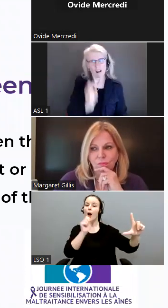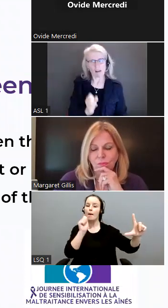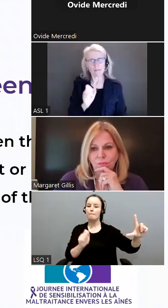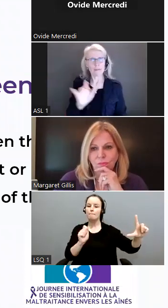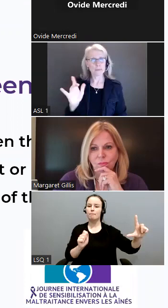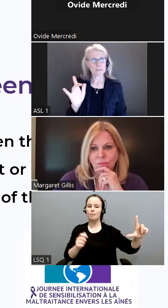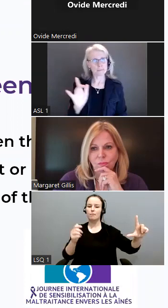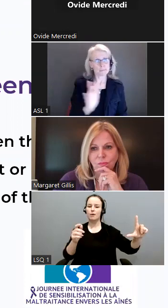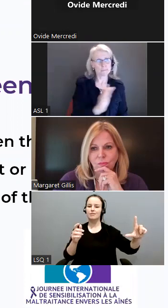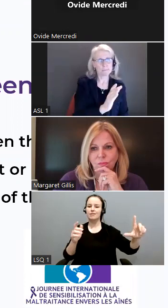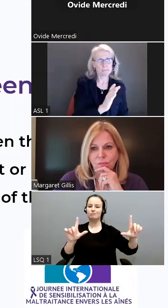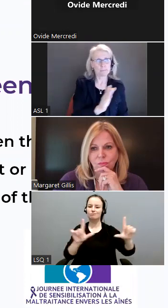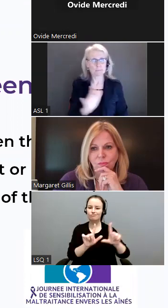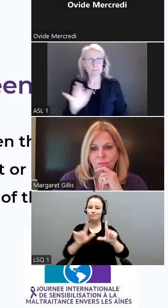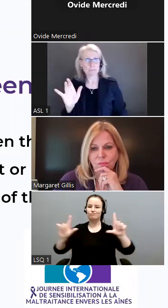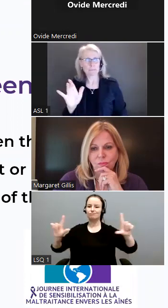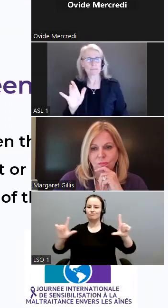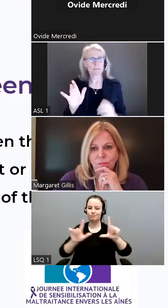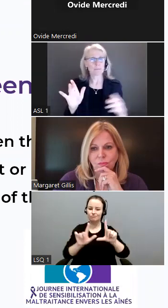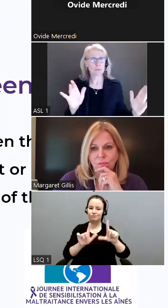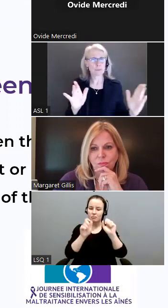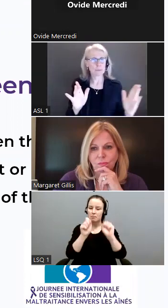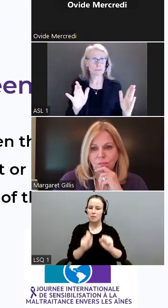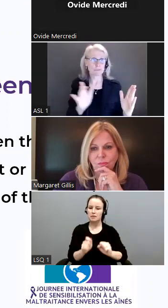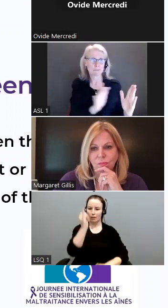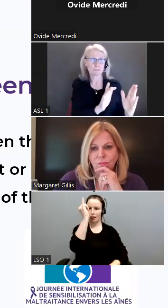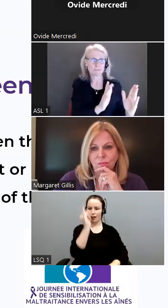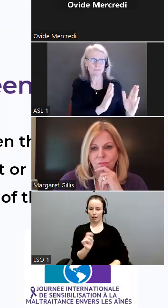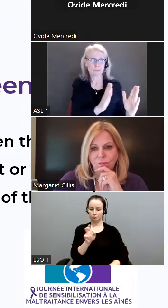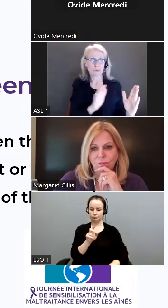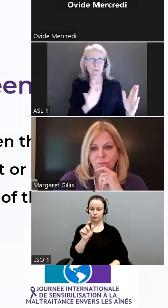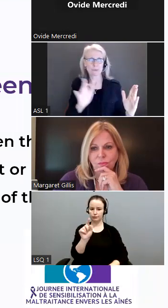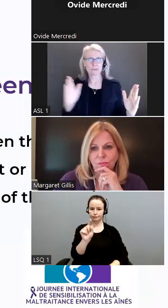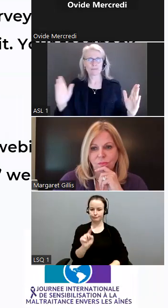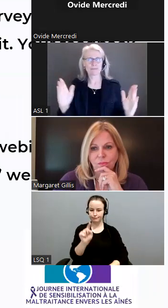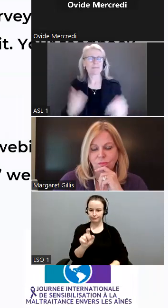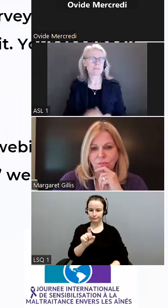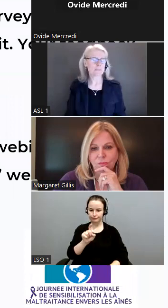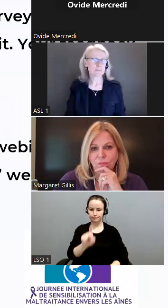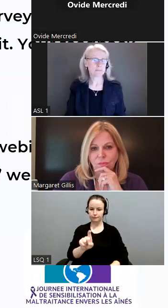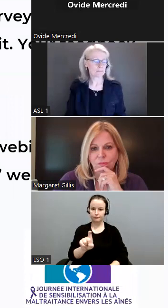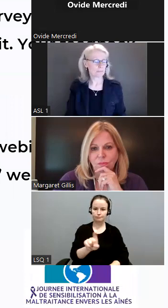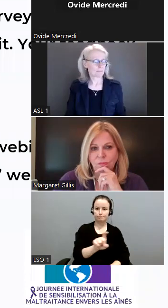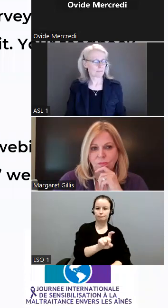slide left to right to make either the screen or the speaker view bigger or smaller.